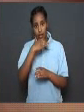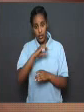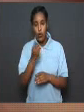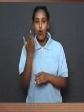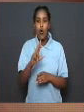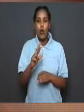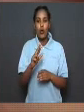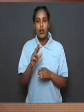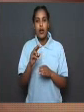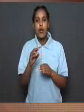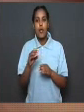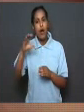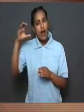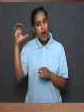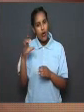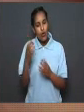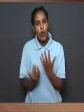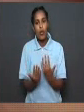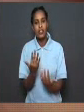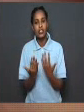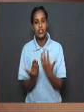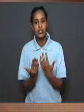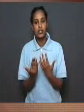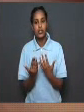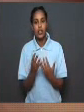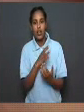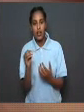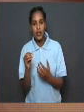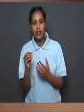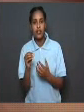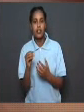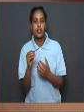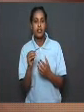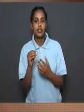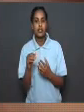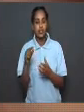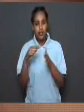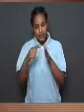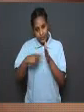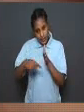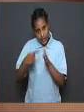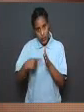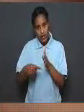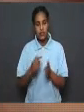or for powering combustion engines and steam turbines.